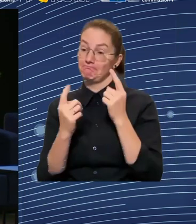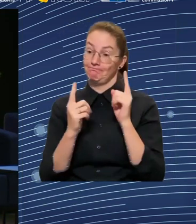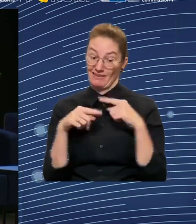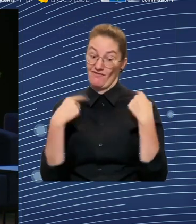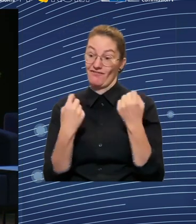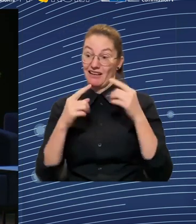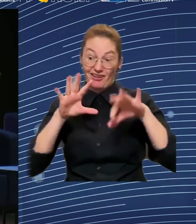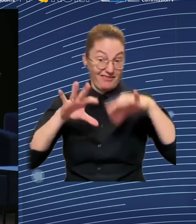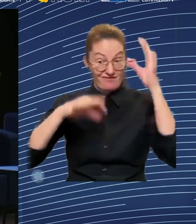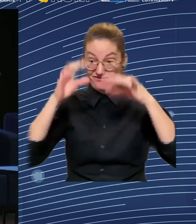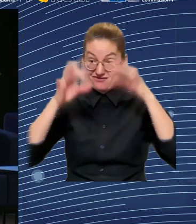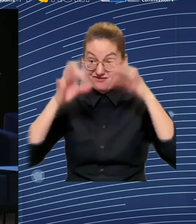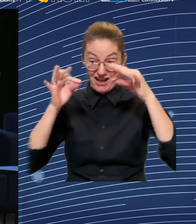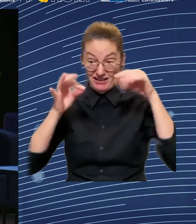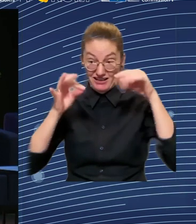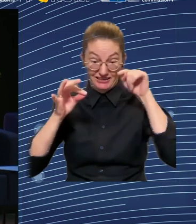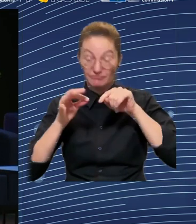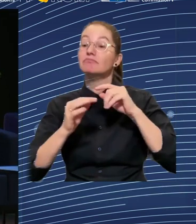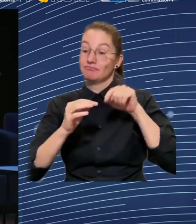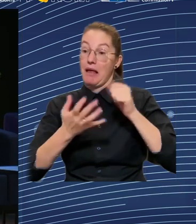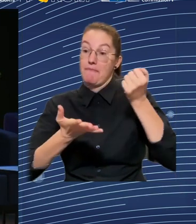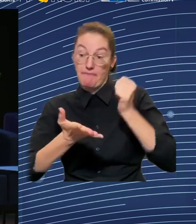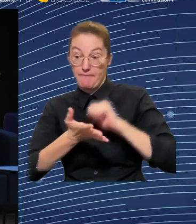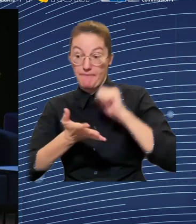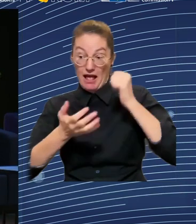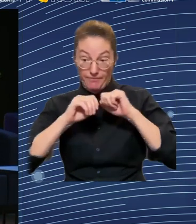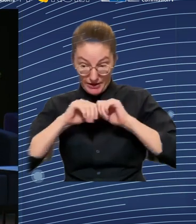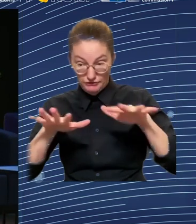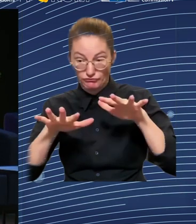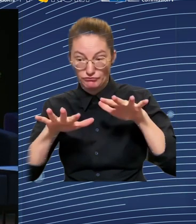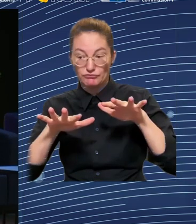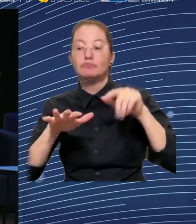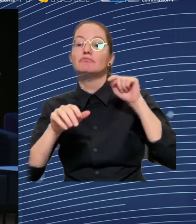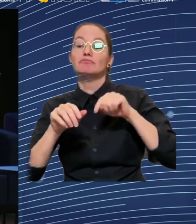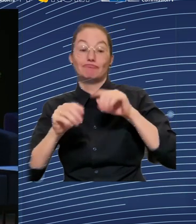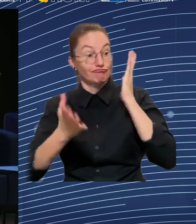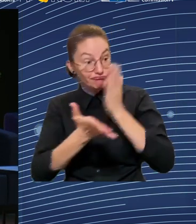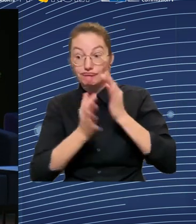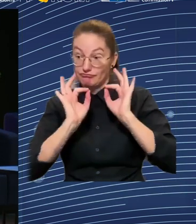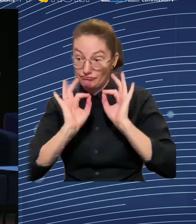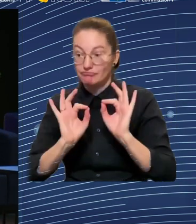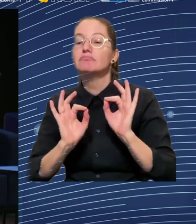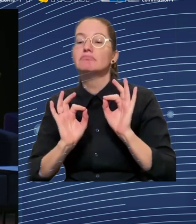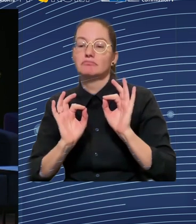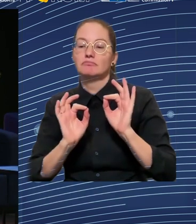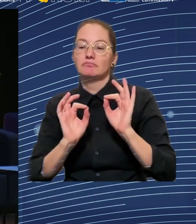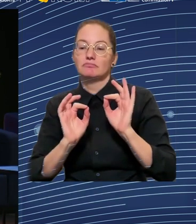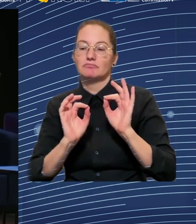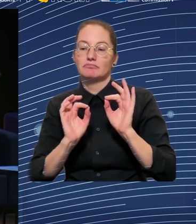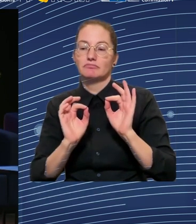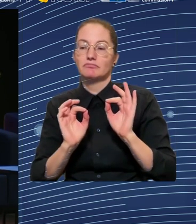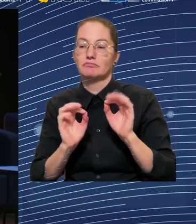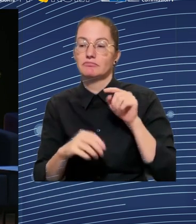only a simplification of reality. But I think that the unexplained part that was